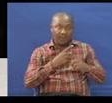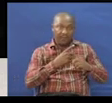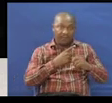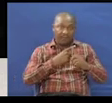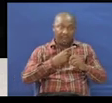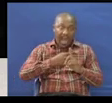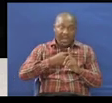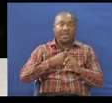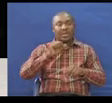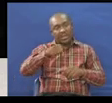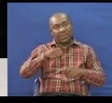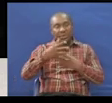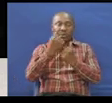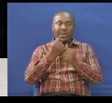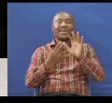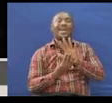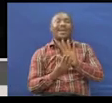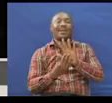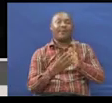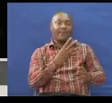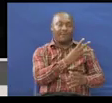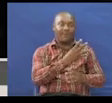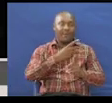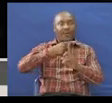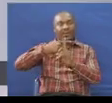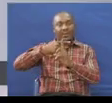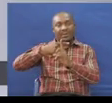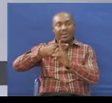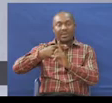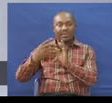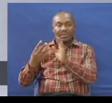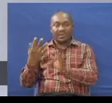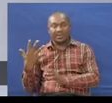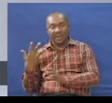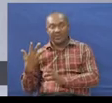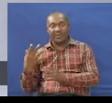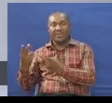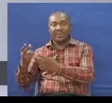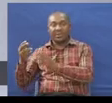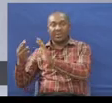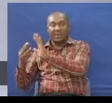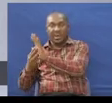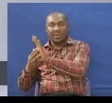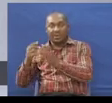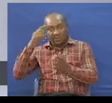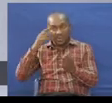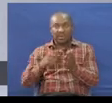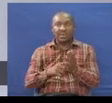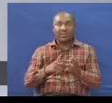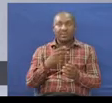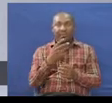this should be the pair we are choosing. Now, instead of writing 9 here, we'll write 10x squared plus